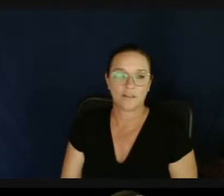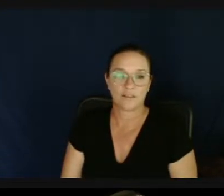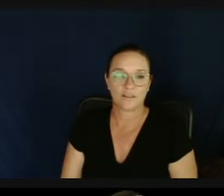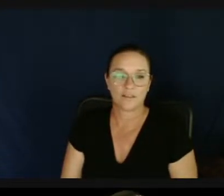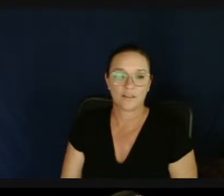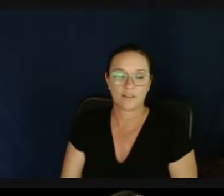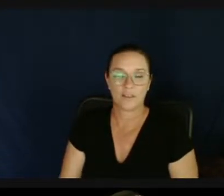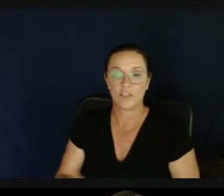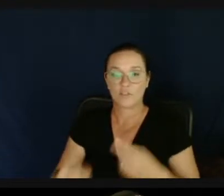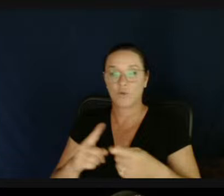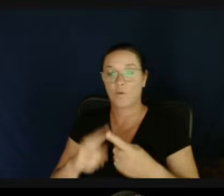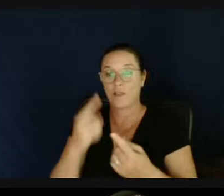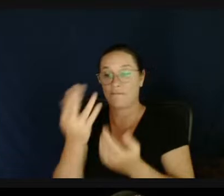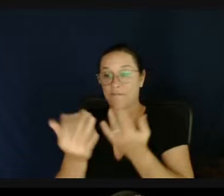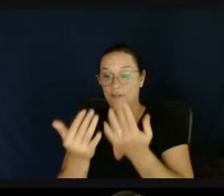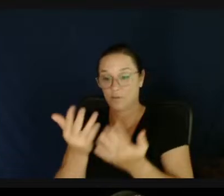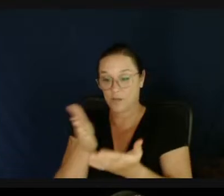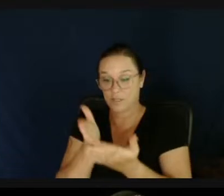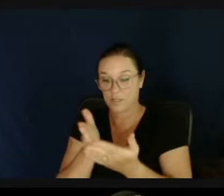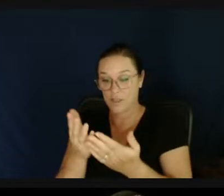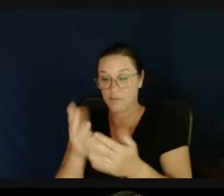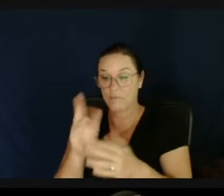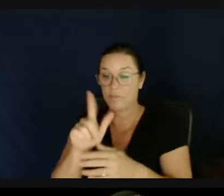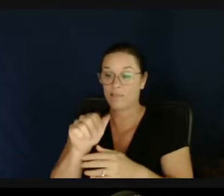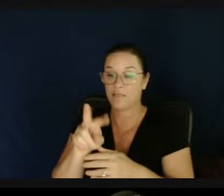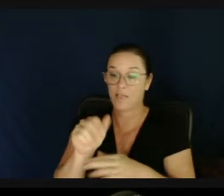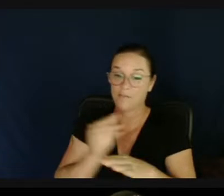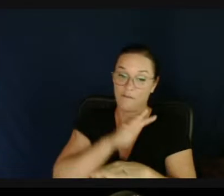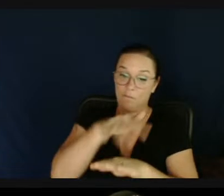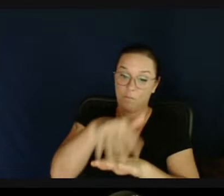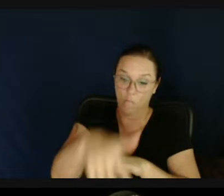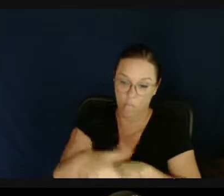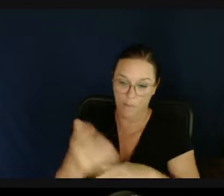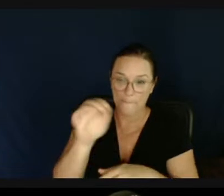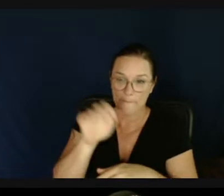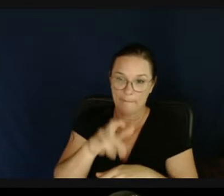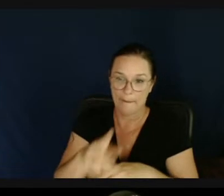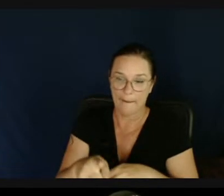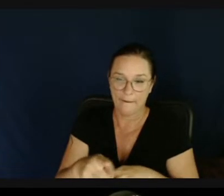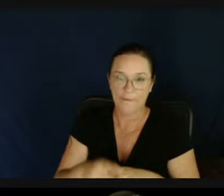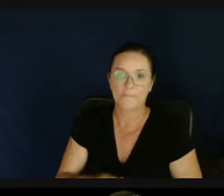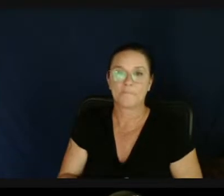actively pushing out. So there is that first frame right there.